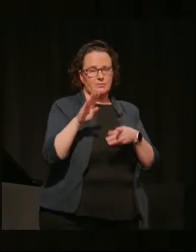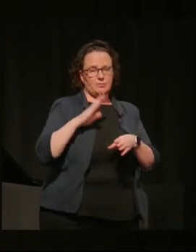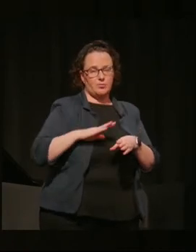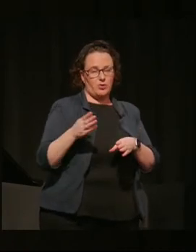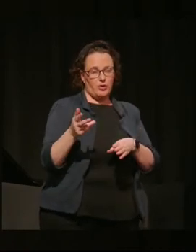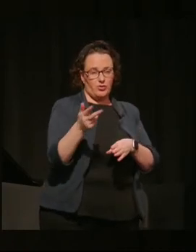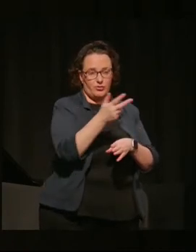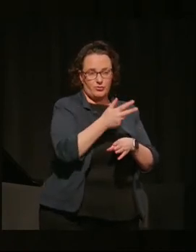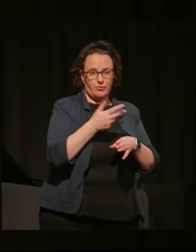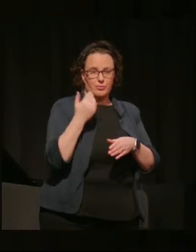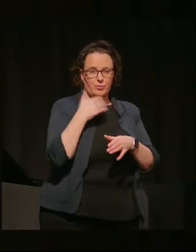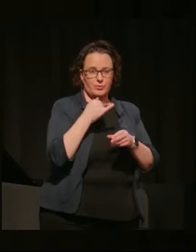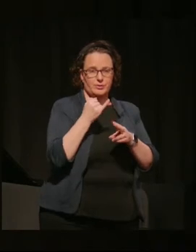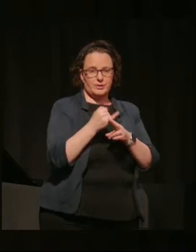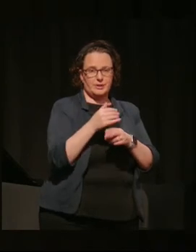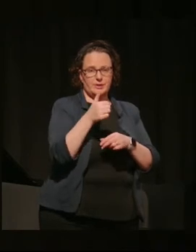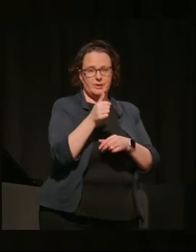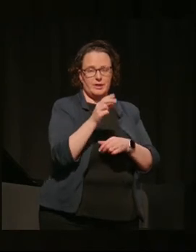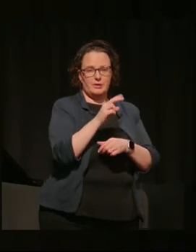all murdered in Auschwitz.